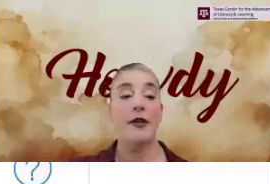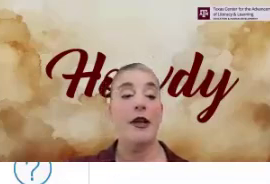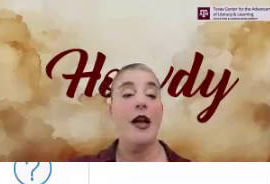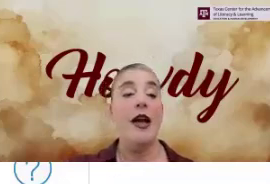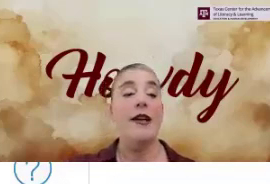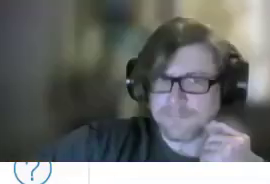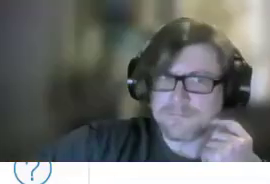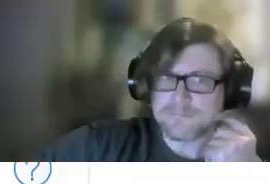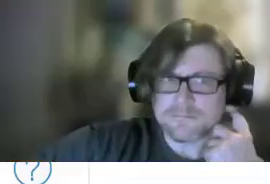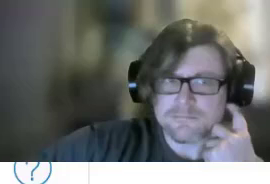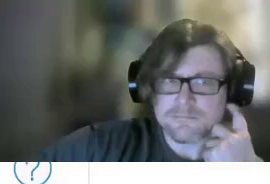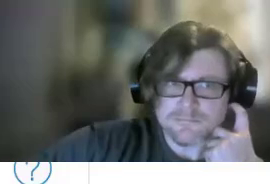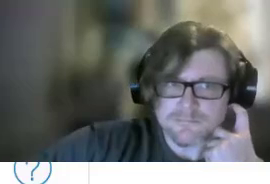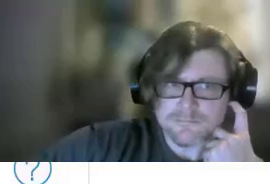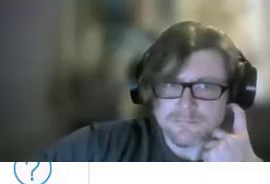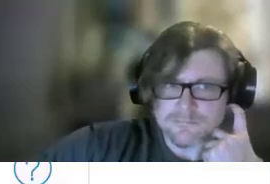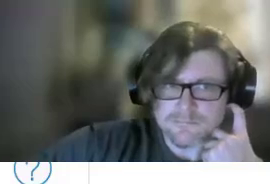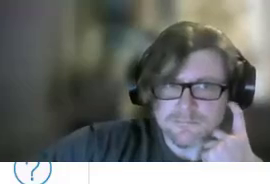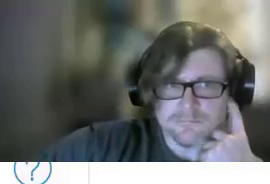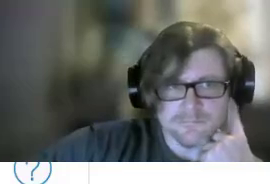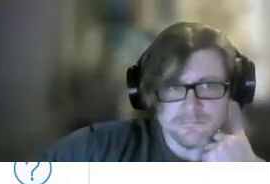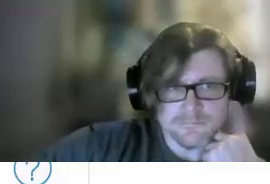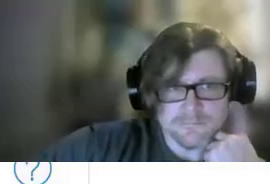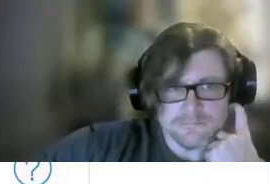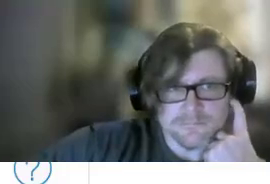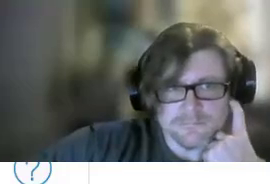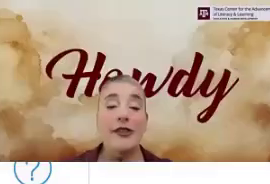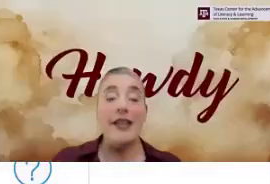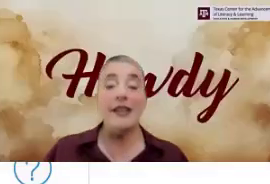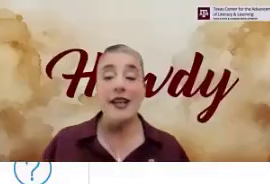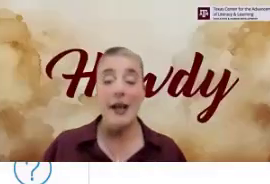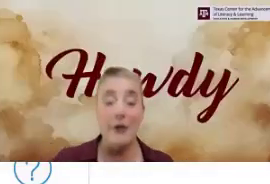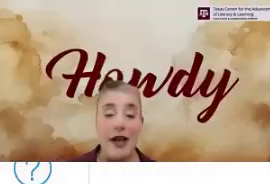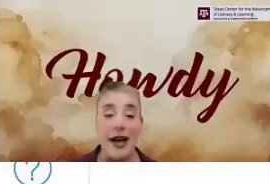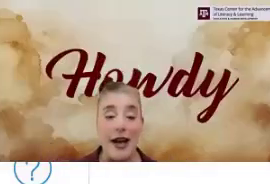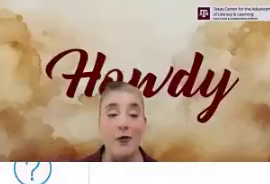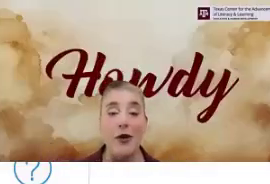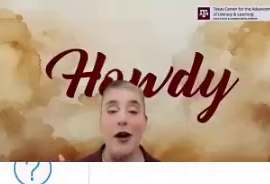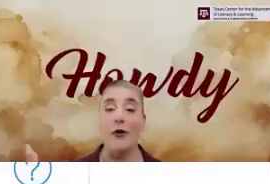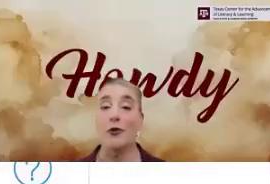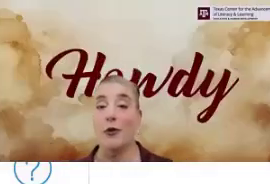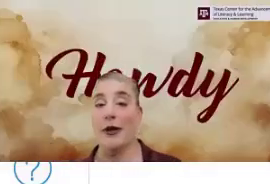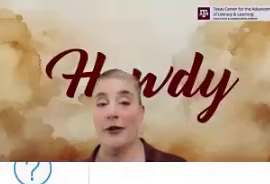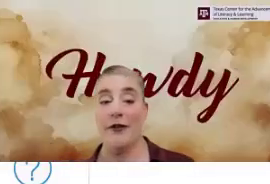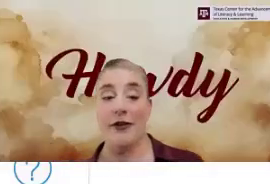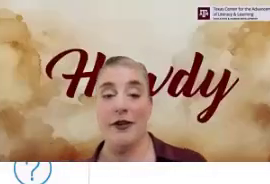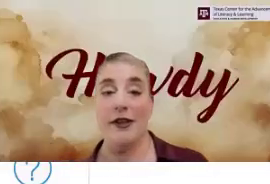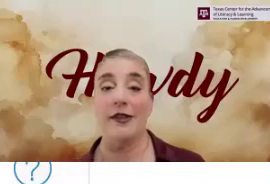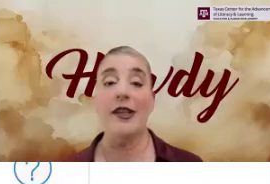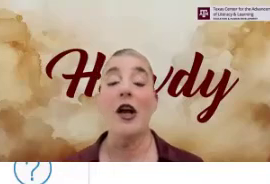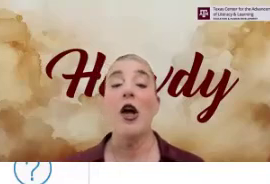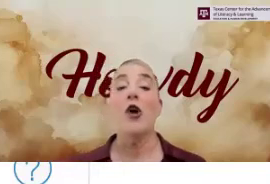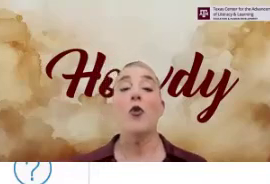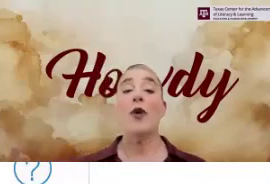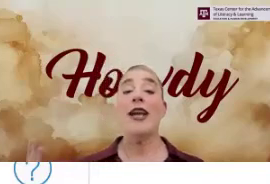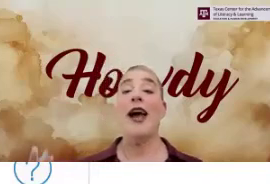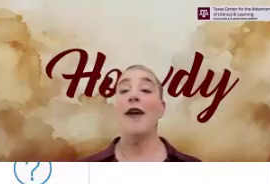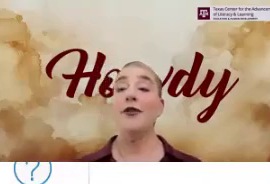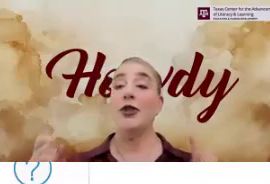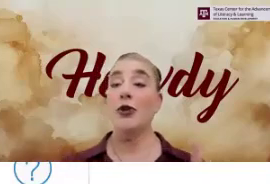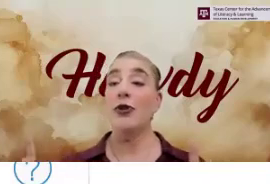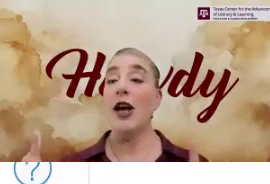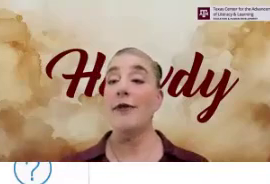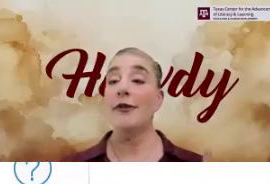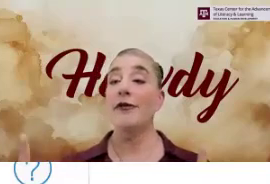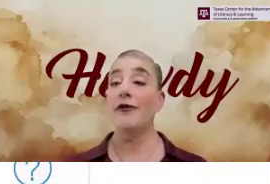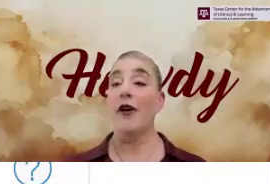presentation. Now, I learned the coolest thing the other day when I was preparing for this. We